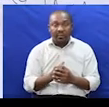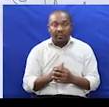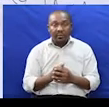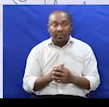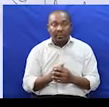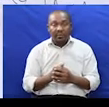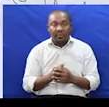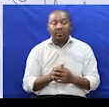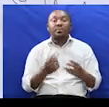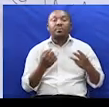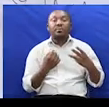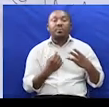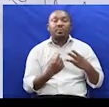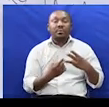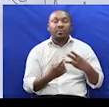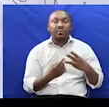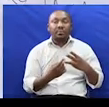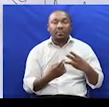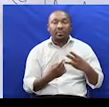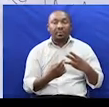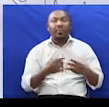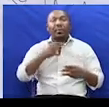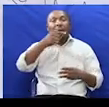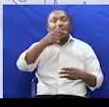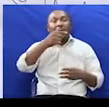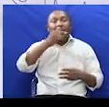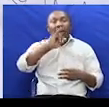What are these? We need to know what we call titration.